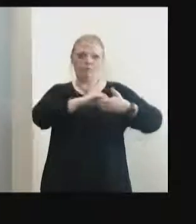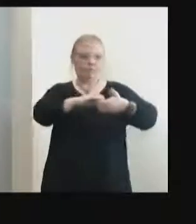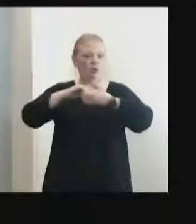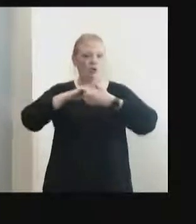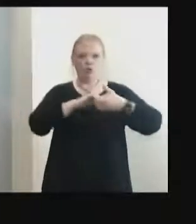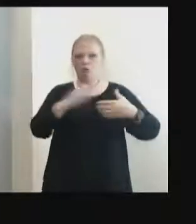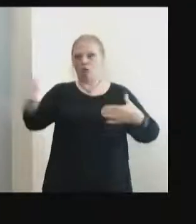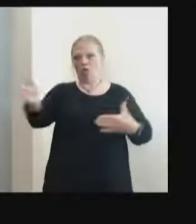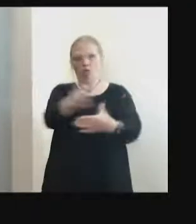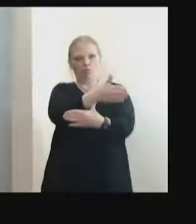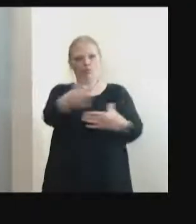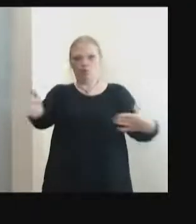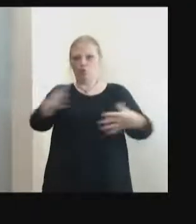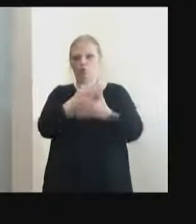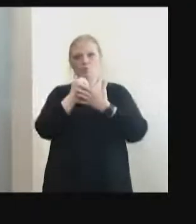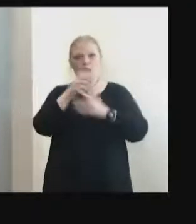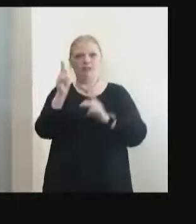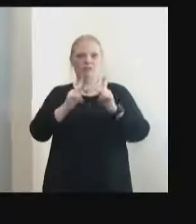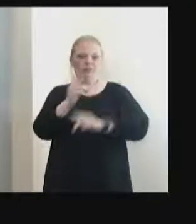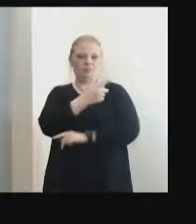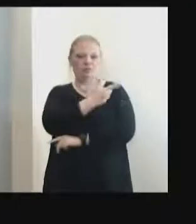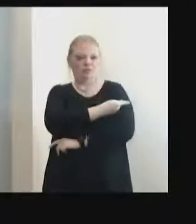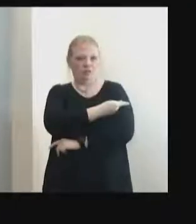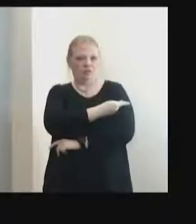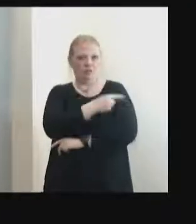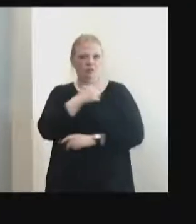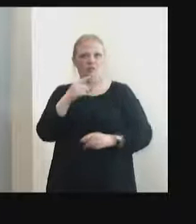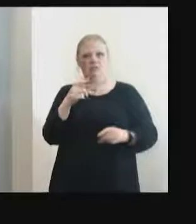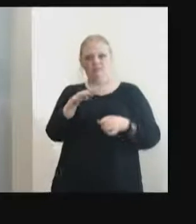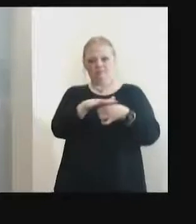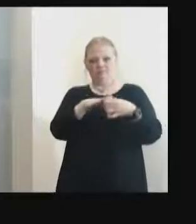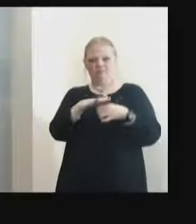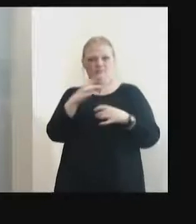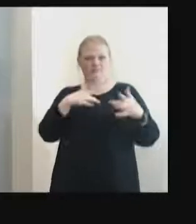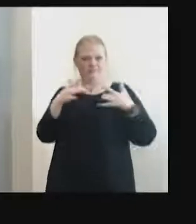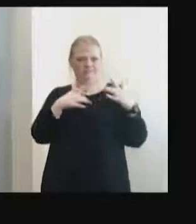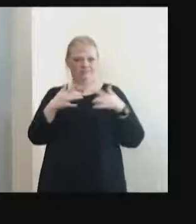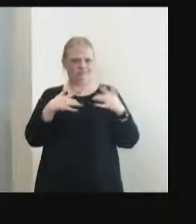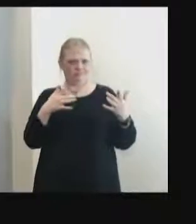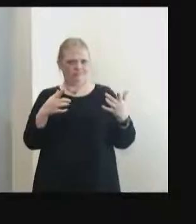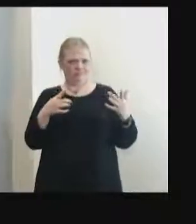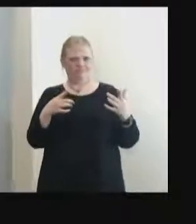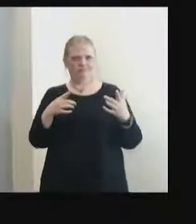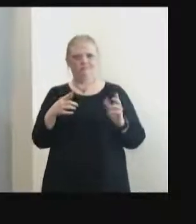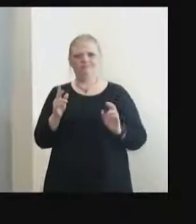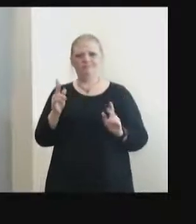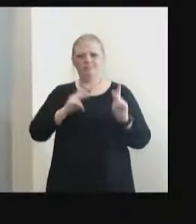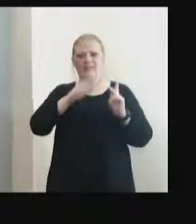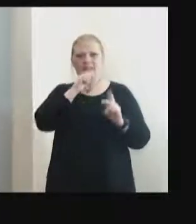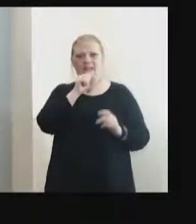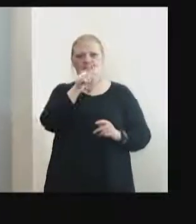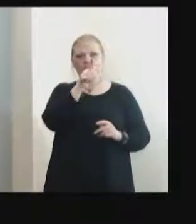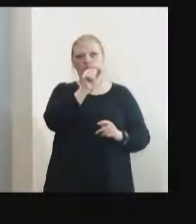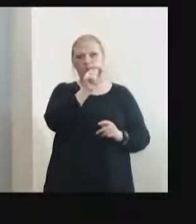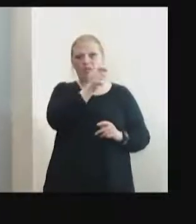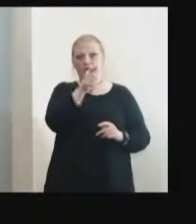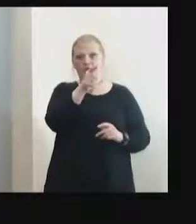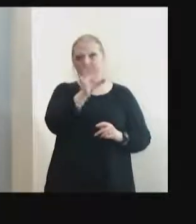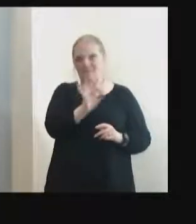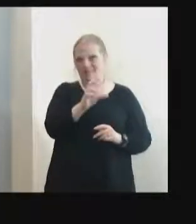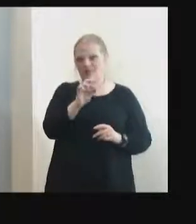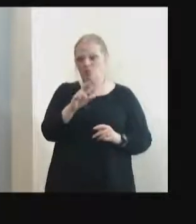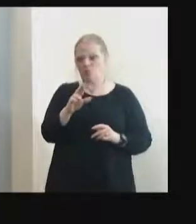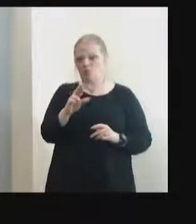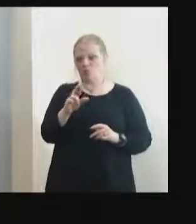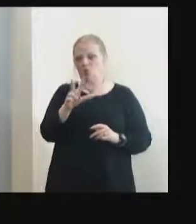get people vaccinated. In an area of concern that we see, especially with the higher rates of cases, are those in the 20 to 29 or